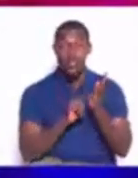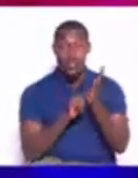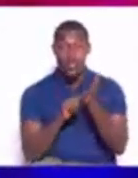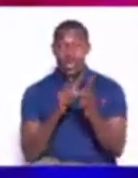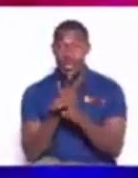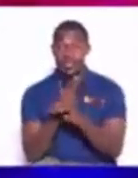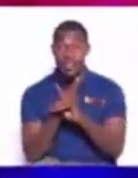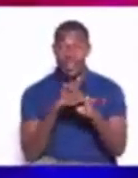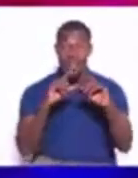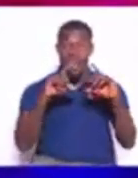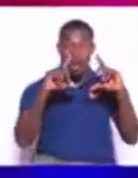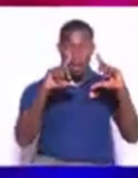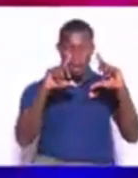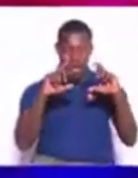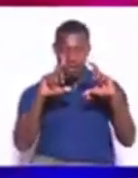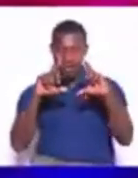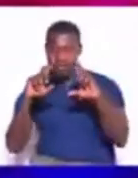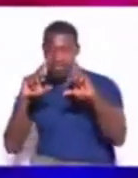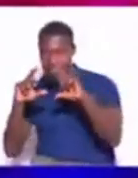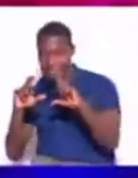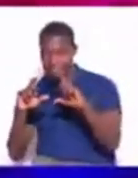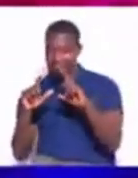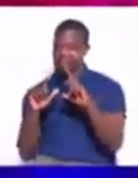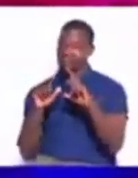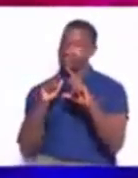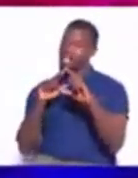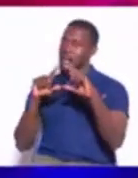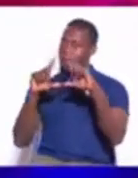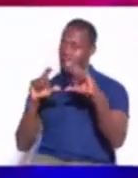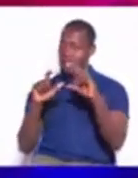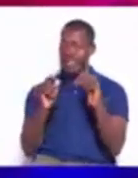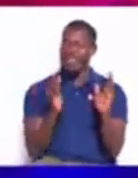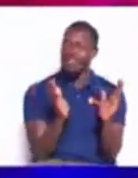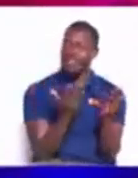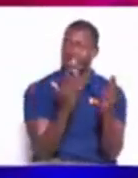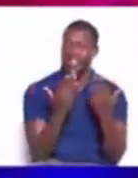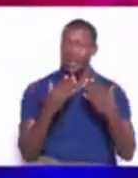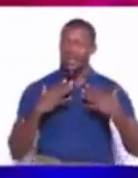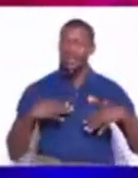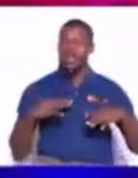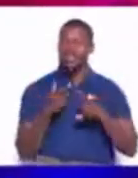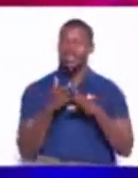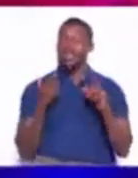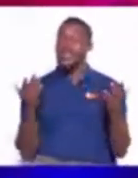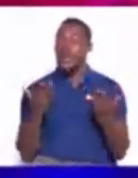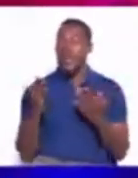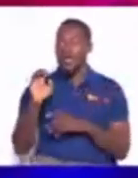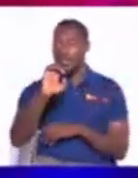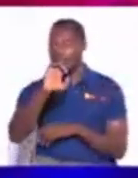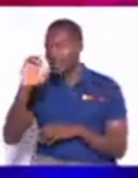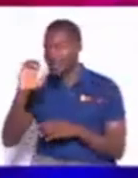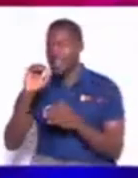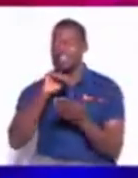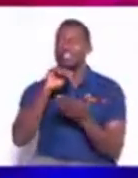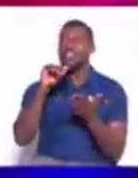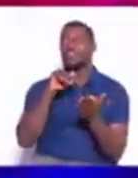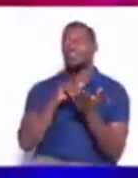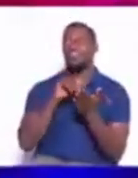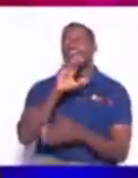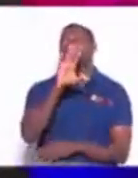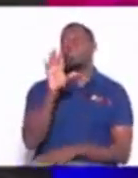pictures. You will encourage people throughout the East Central Africa Division and you will encourage people as